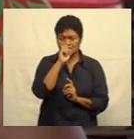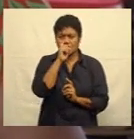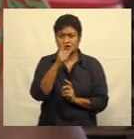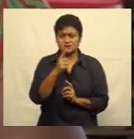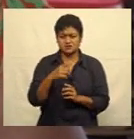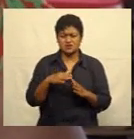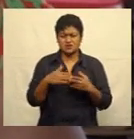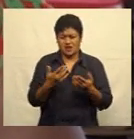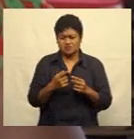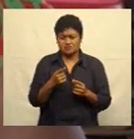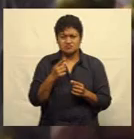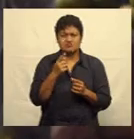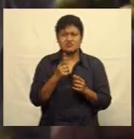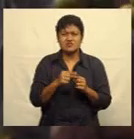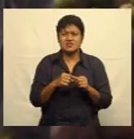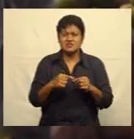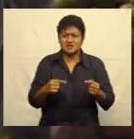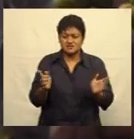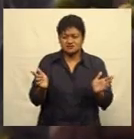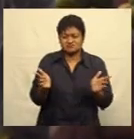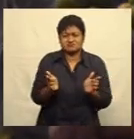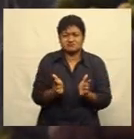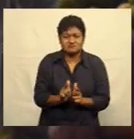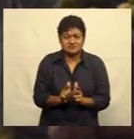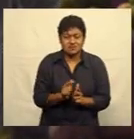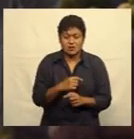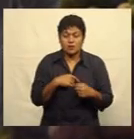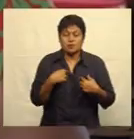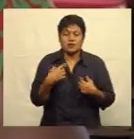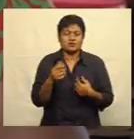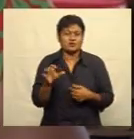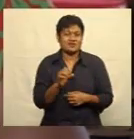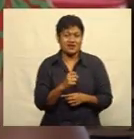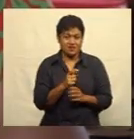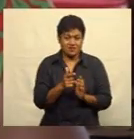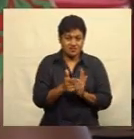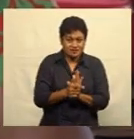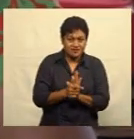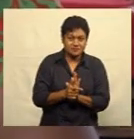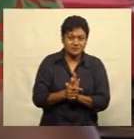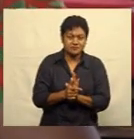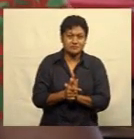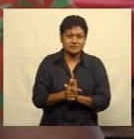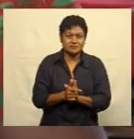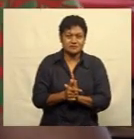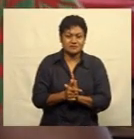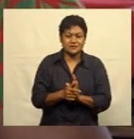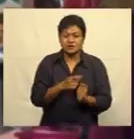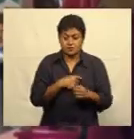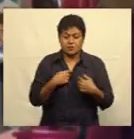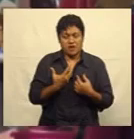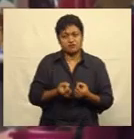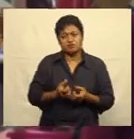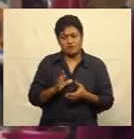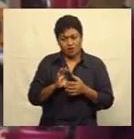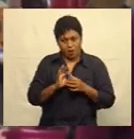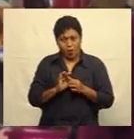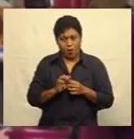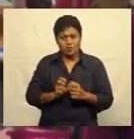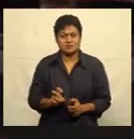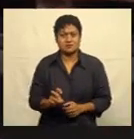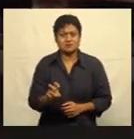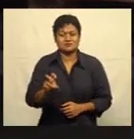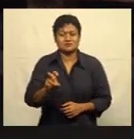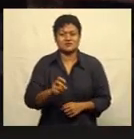shortage. So we have to take out our time and plus we have to give our own transportation. The vendors say since